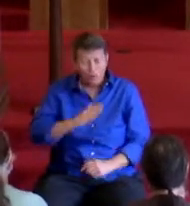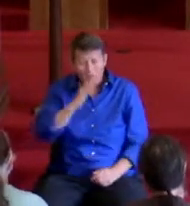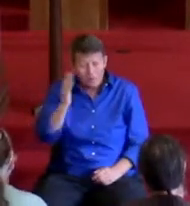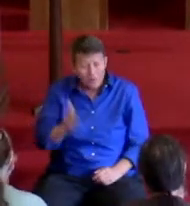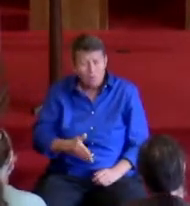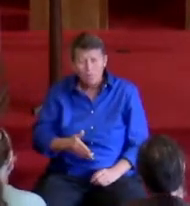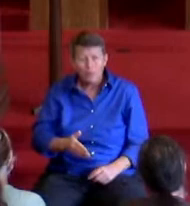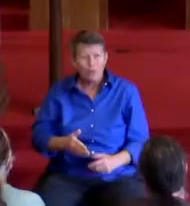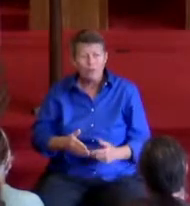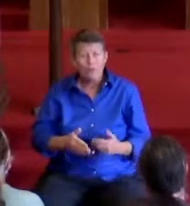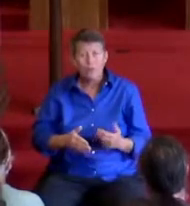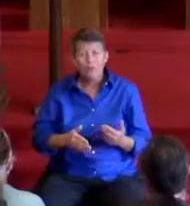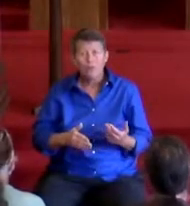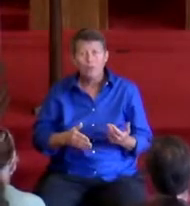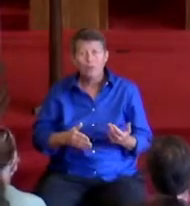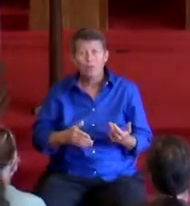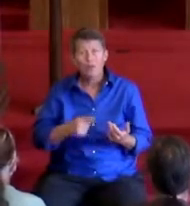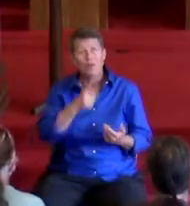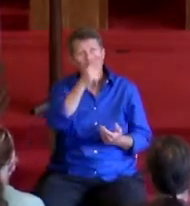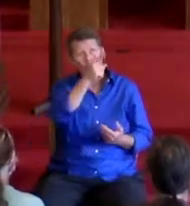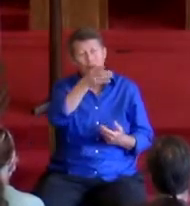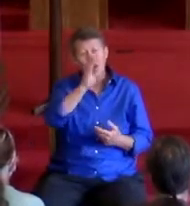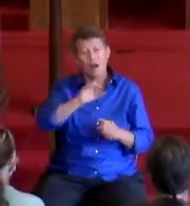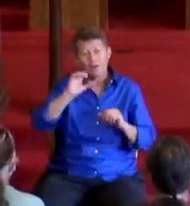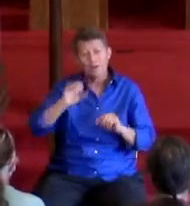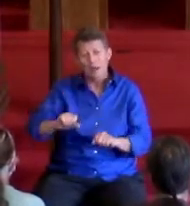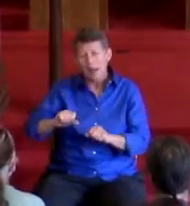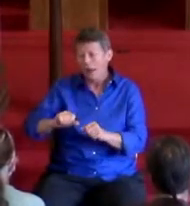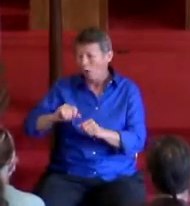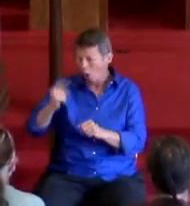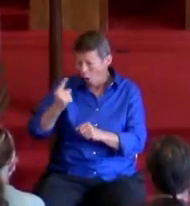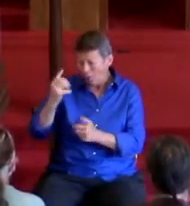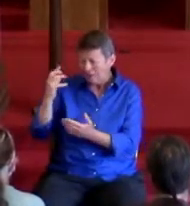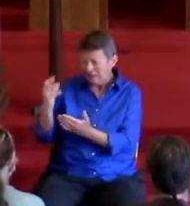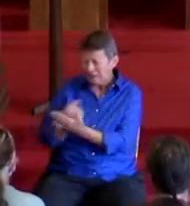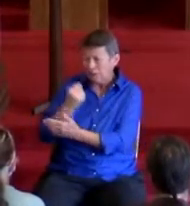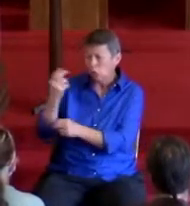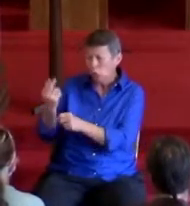we've done, cannot be redeemed and used for good.